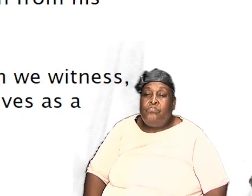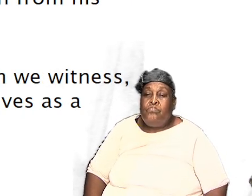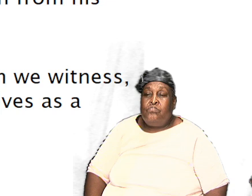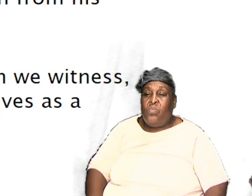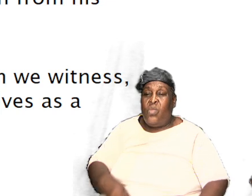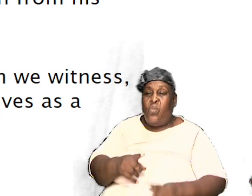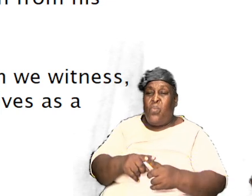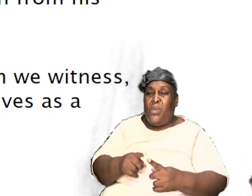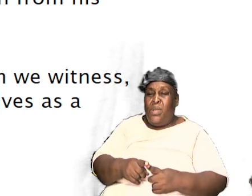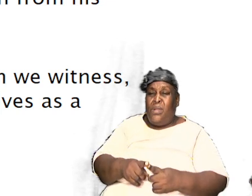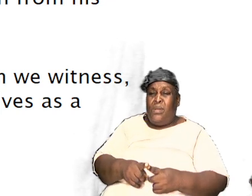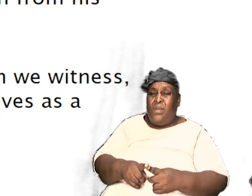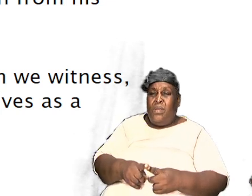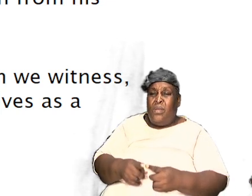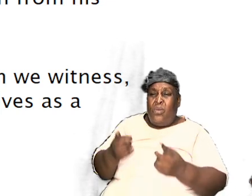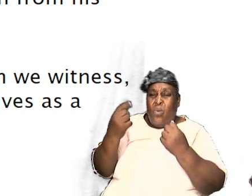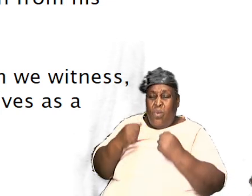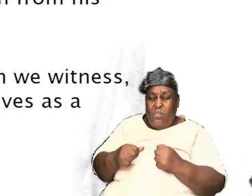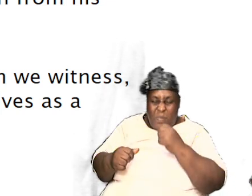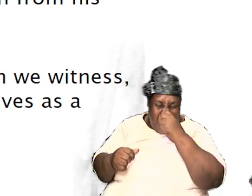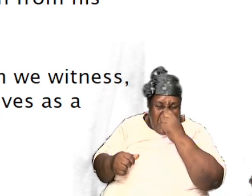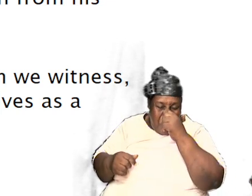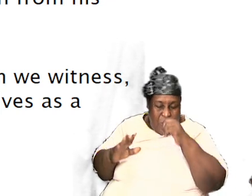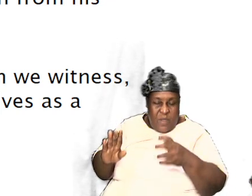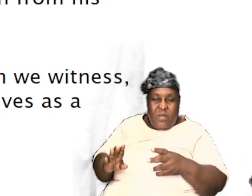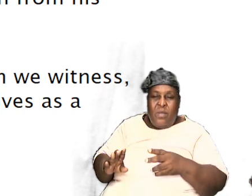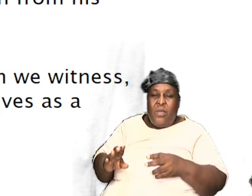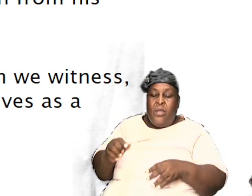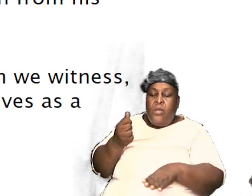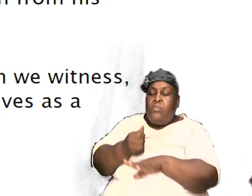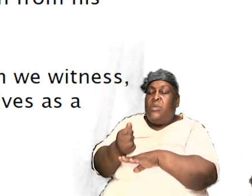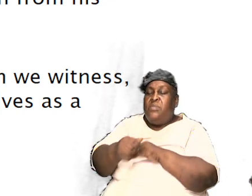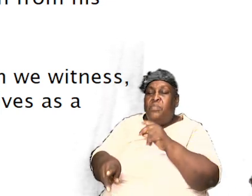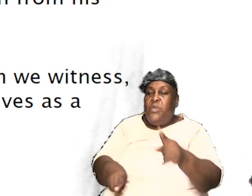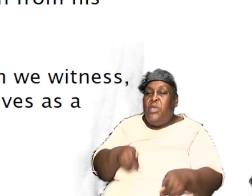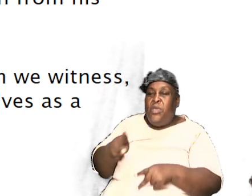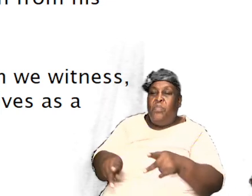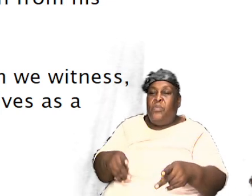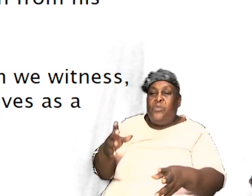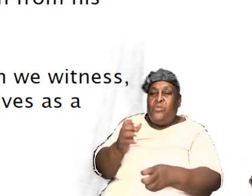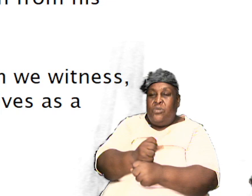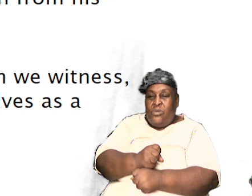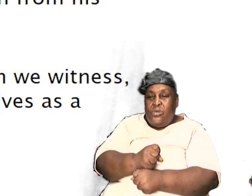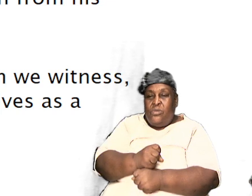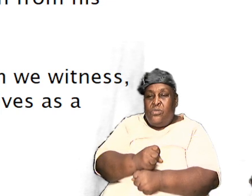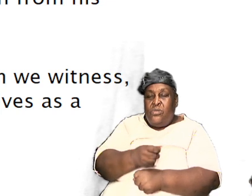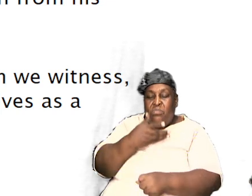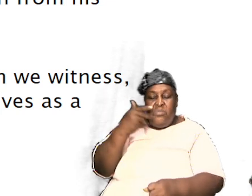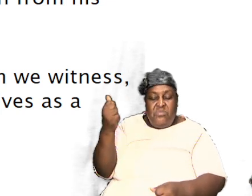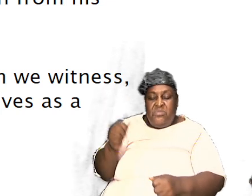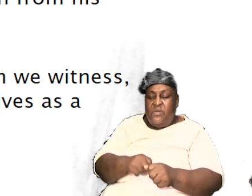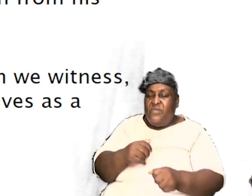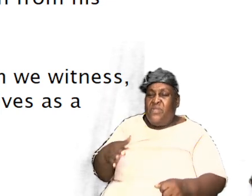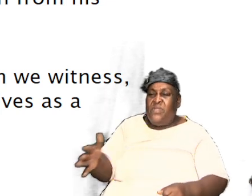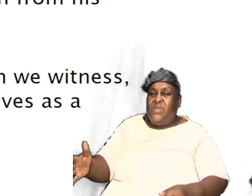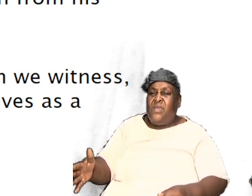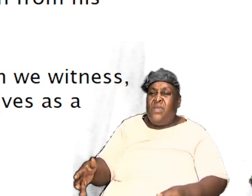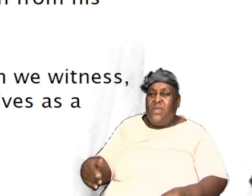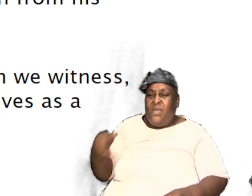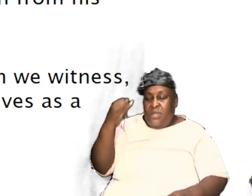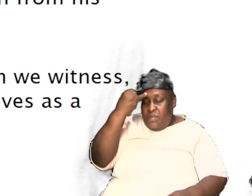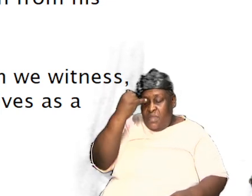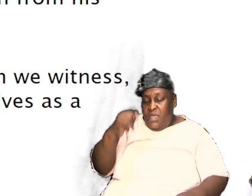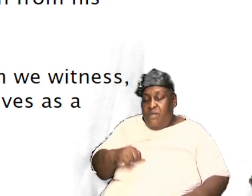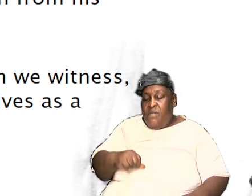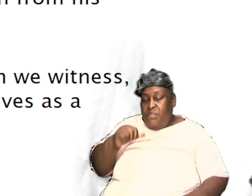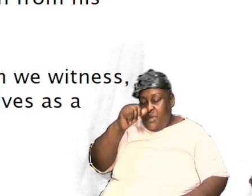When you were confronted with blaming the people took the spoils, and the people took the best of everything. And if a man cannot